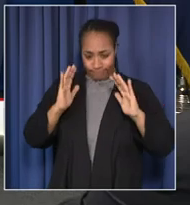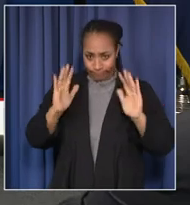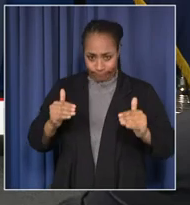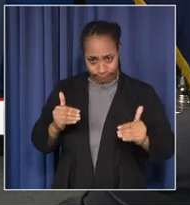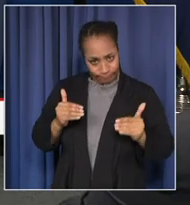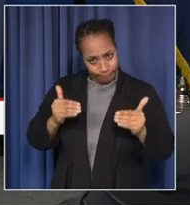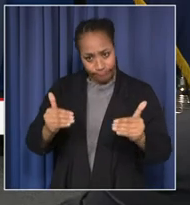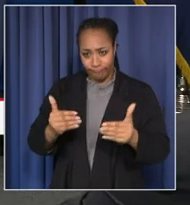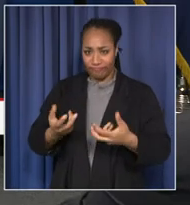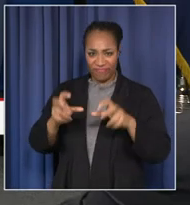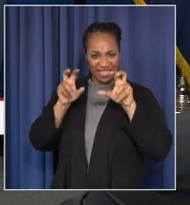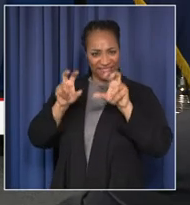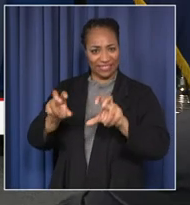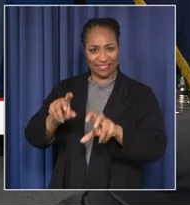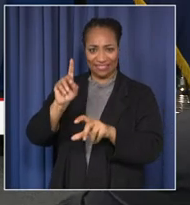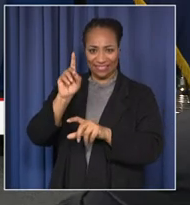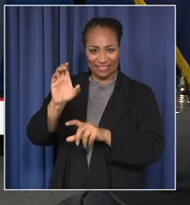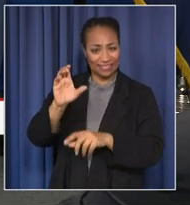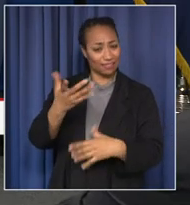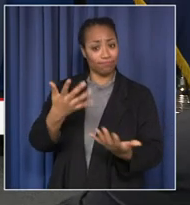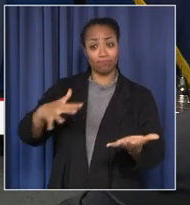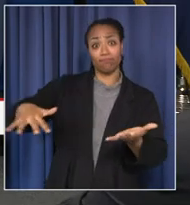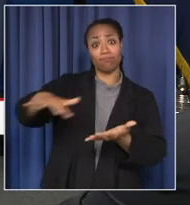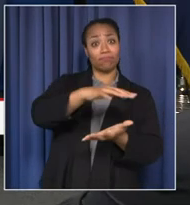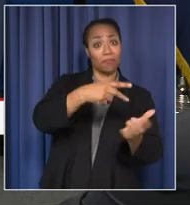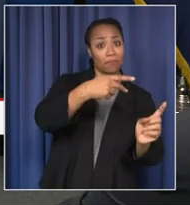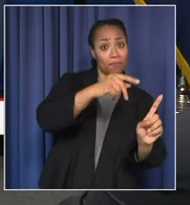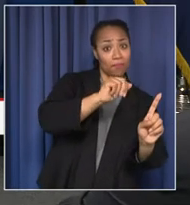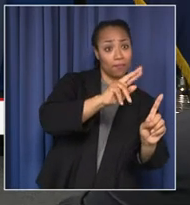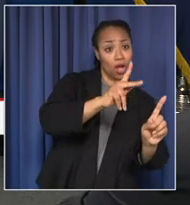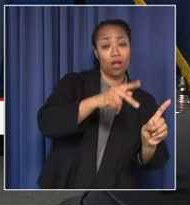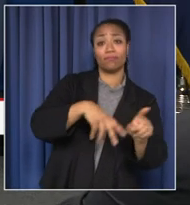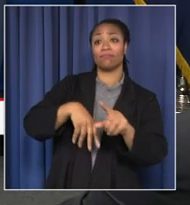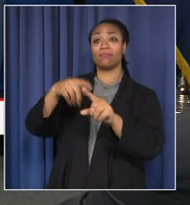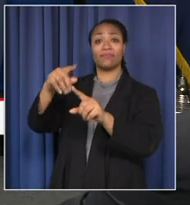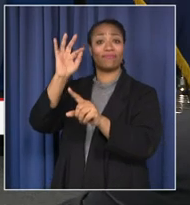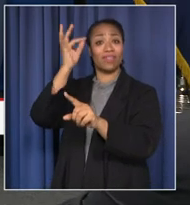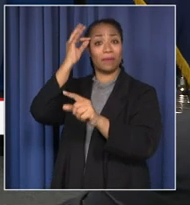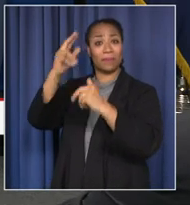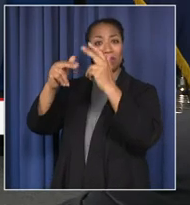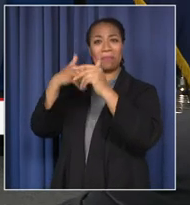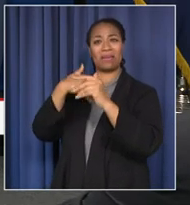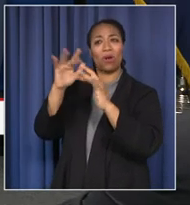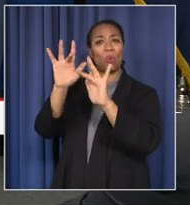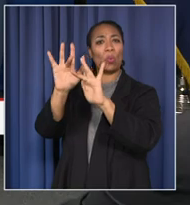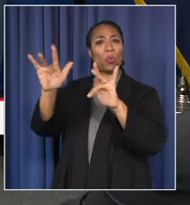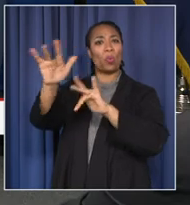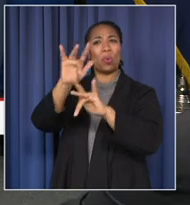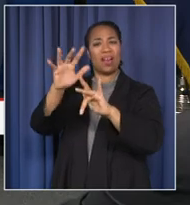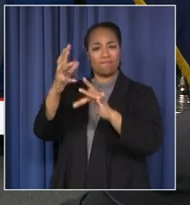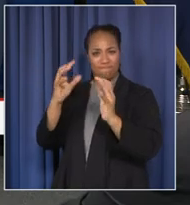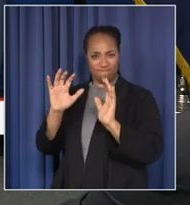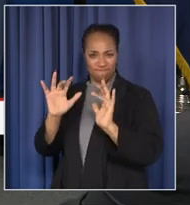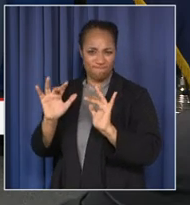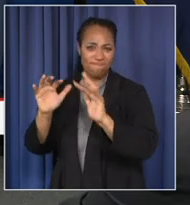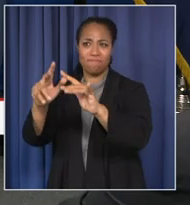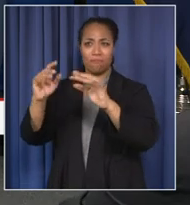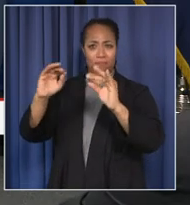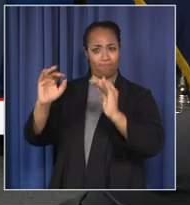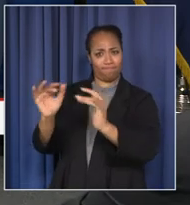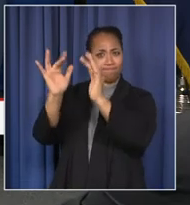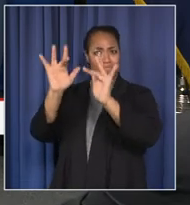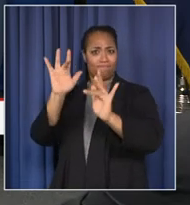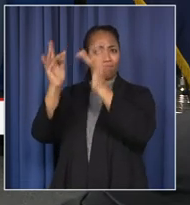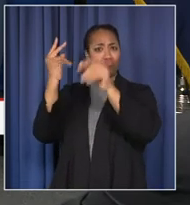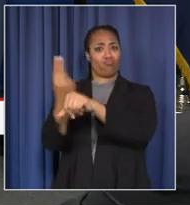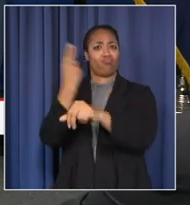and in underutilized federal buildings with the government as well. I want to ask you a little bit about the federal workforce in just a second